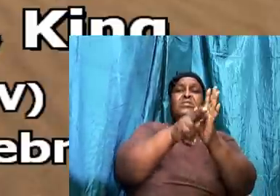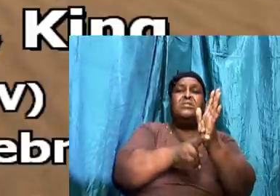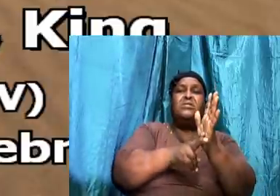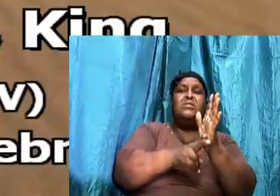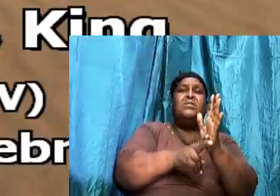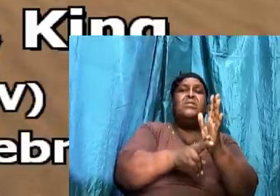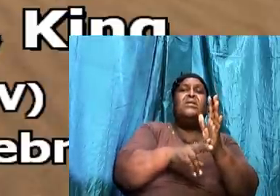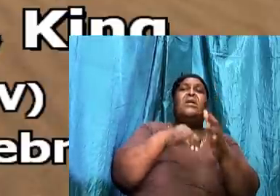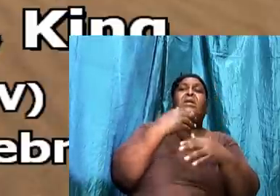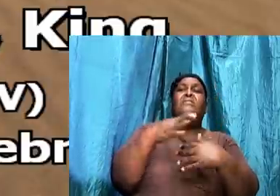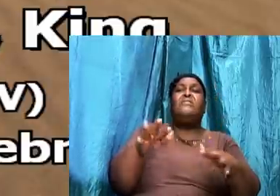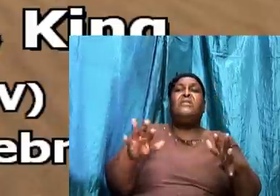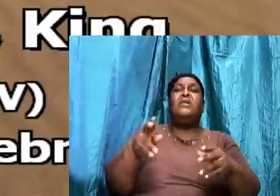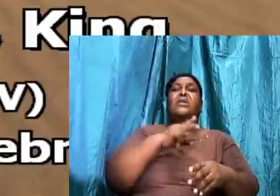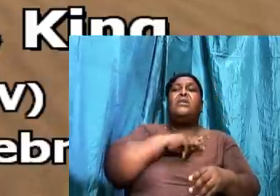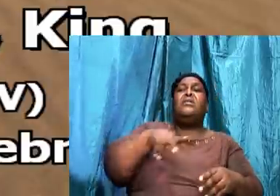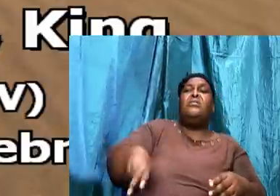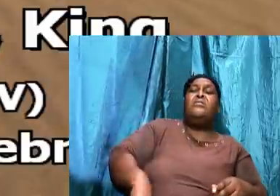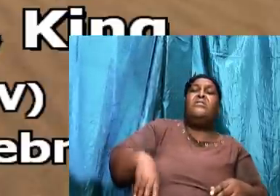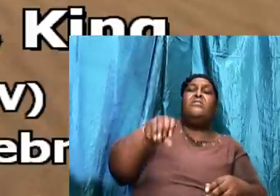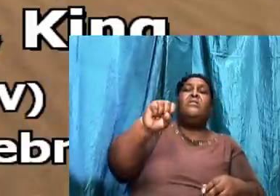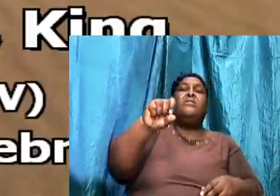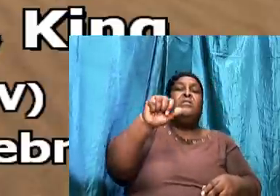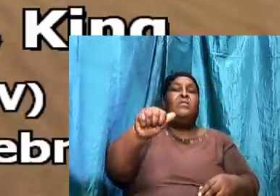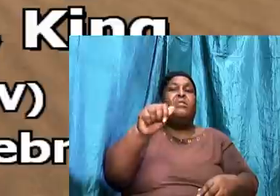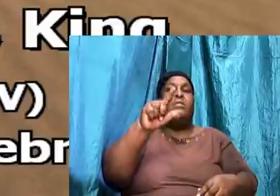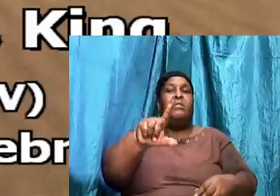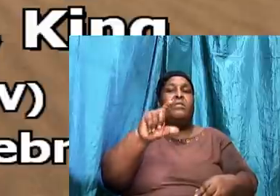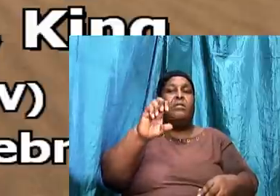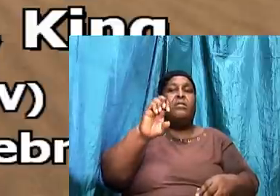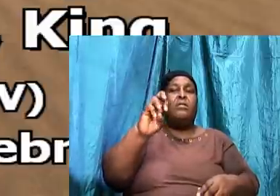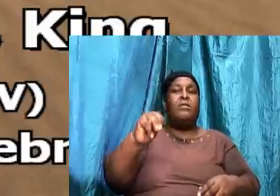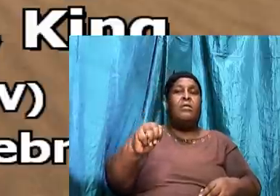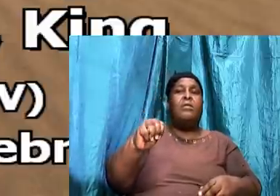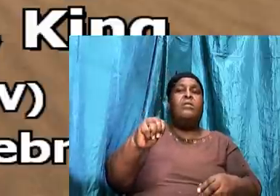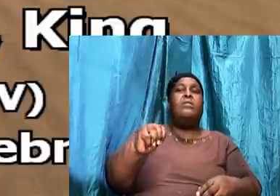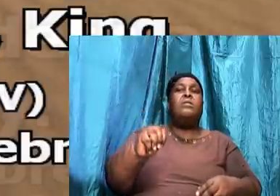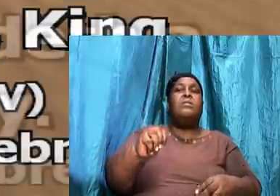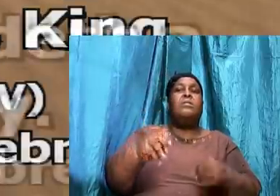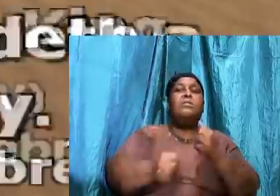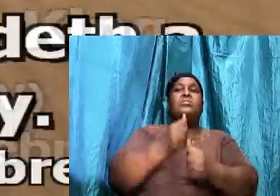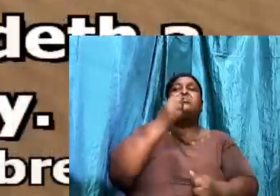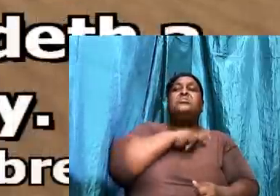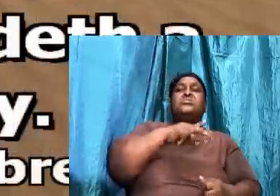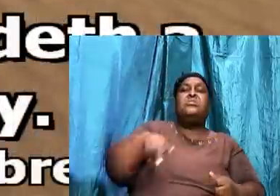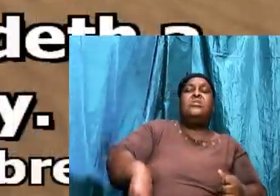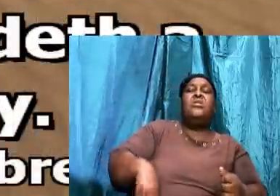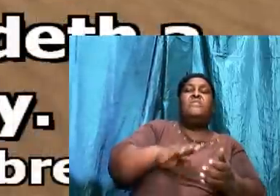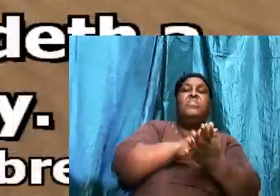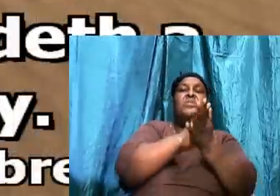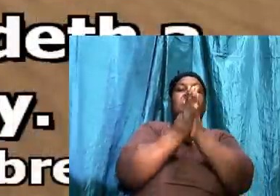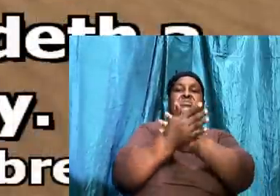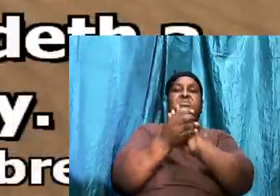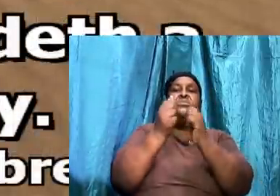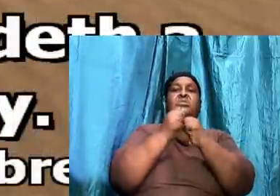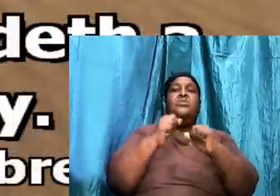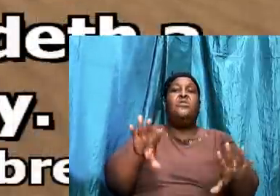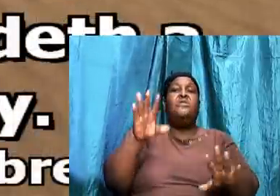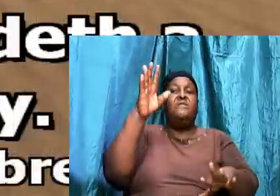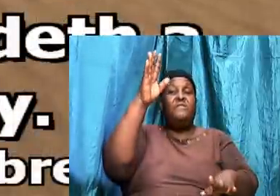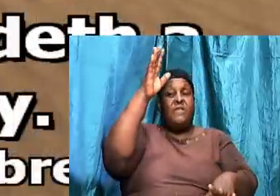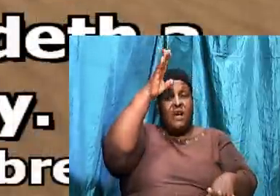And after that also. King of Salem. Which is king of peace. Without father. Without mother.